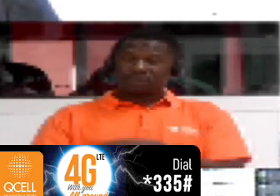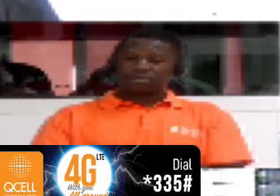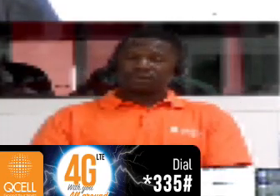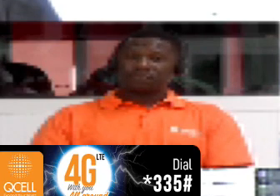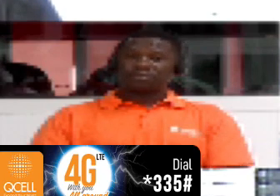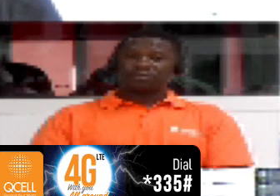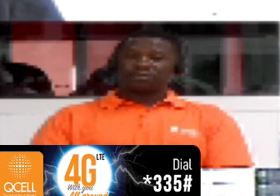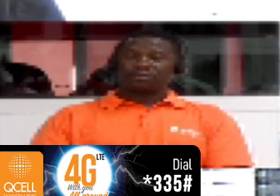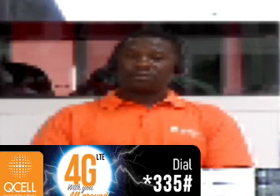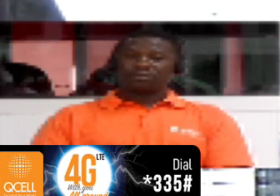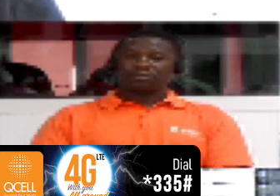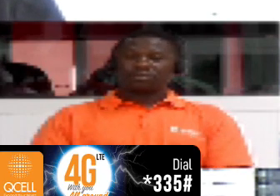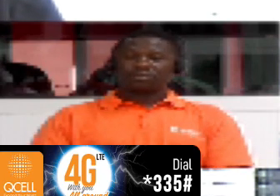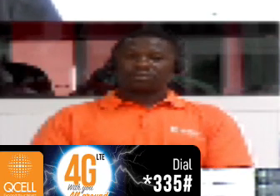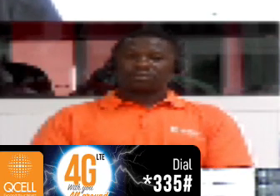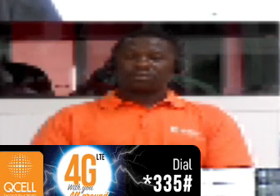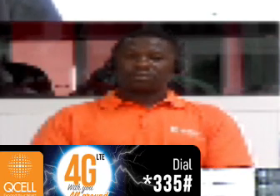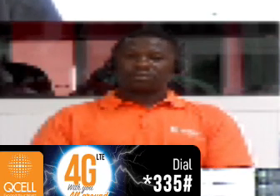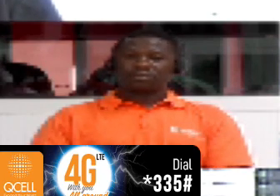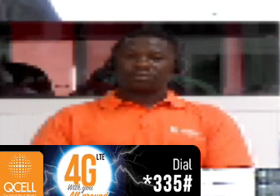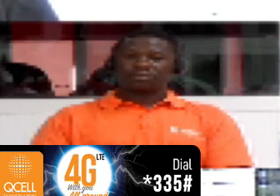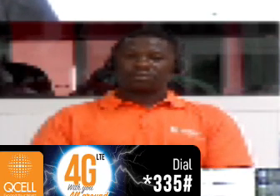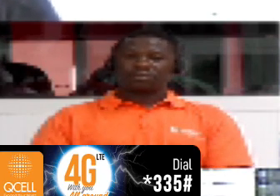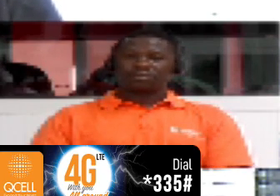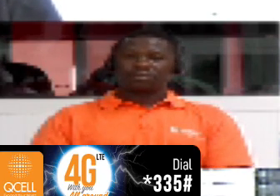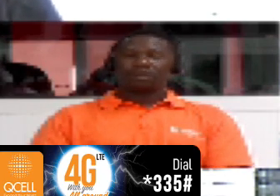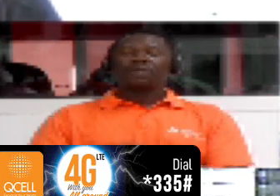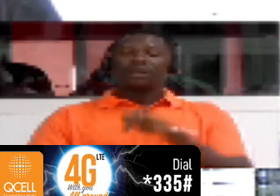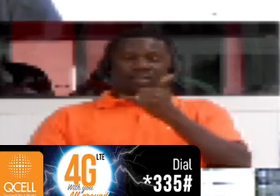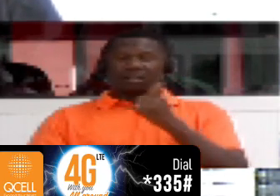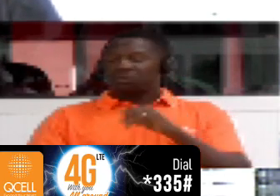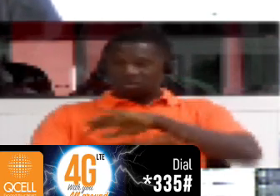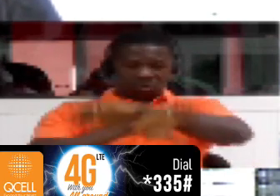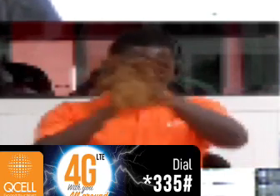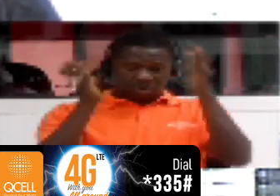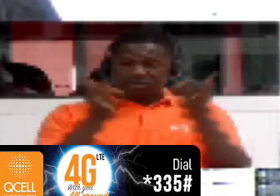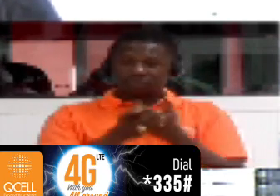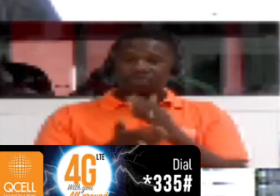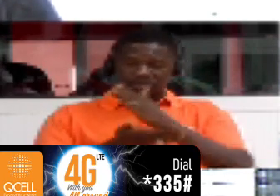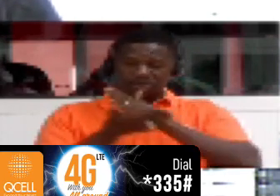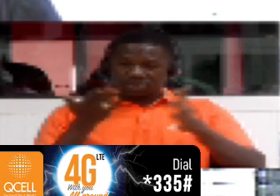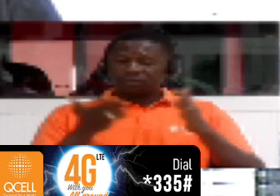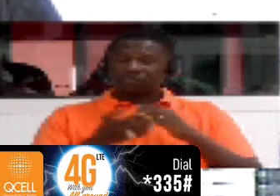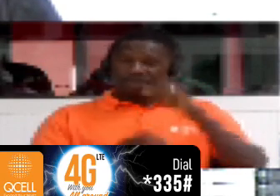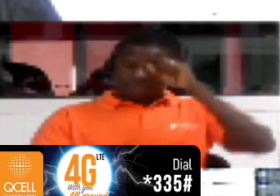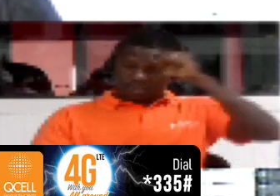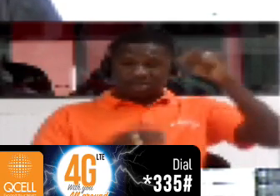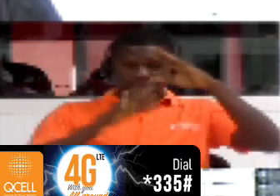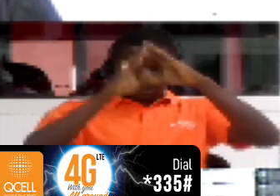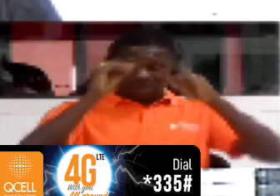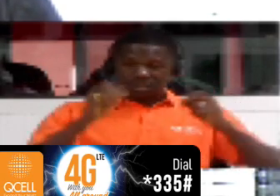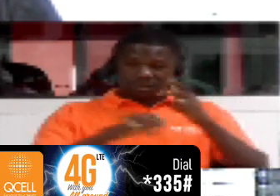state guards le kono bangotumo. Will baby state house le. Yes, all of them were part of the state guards.